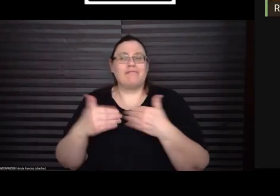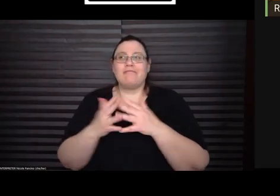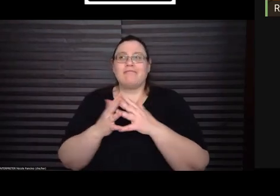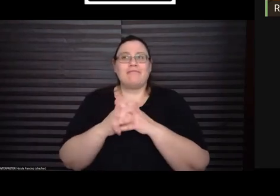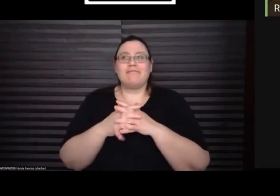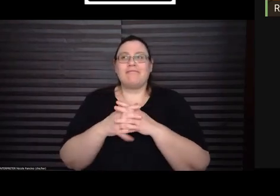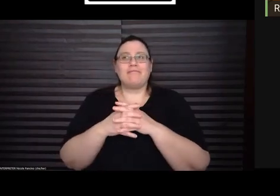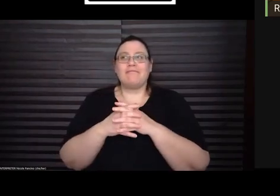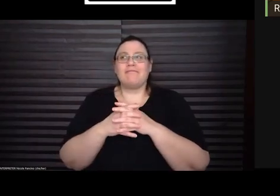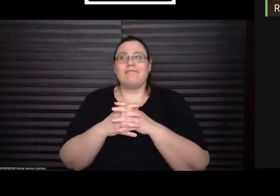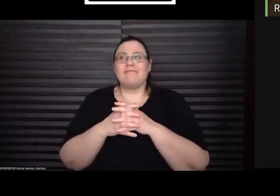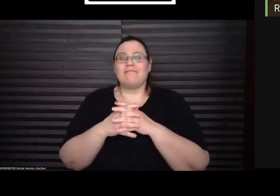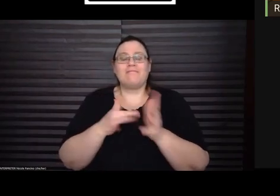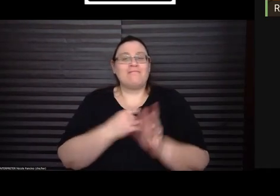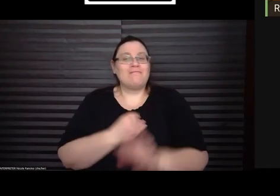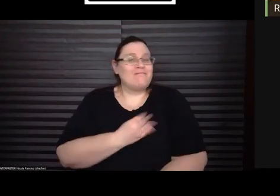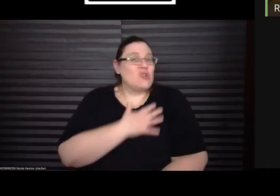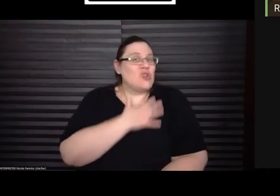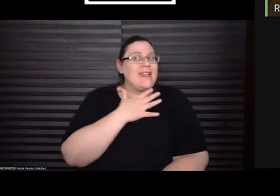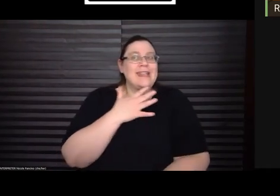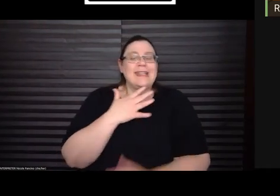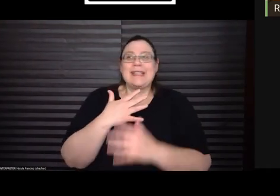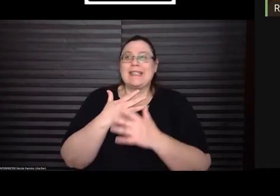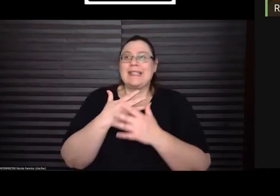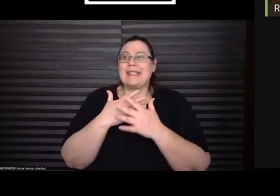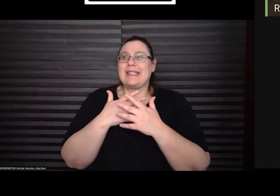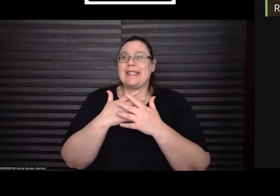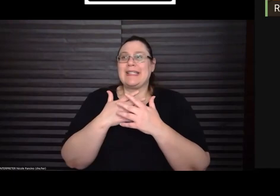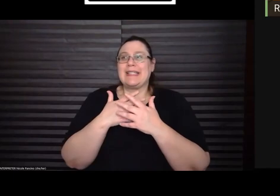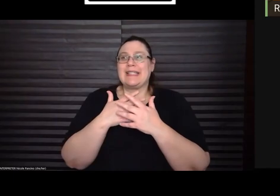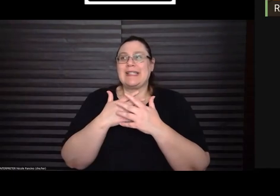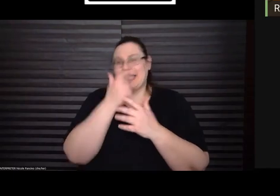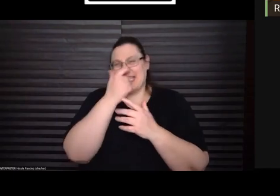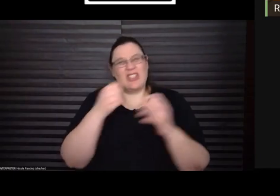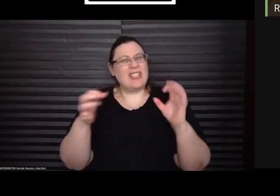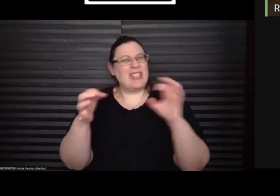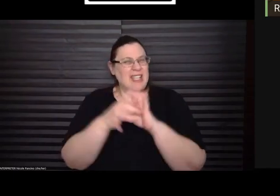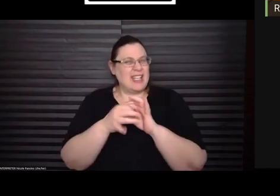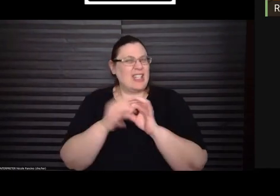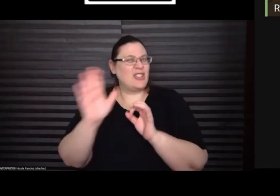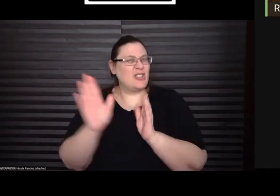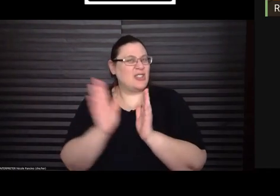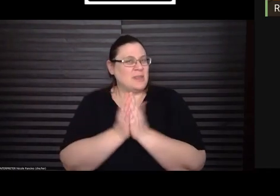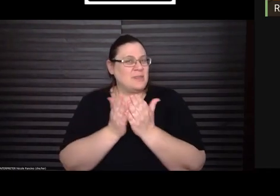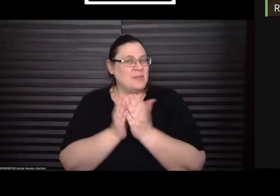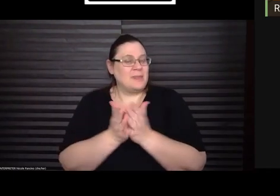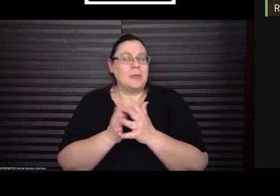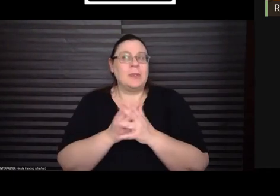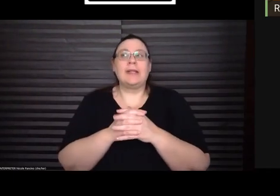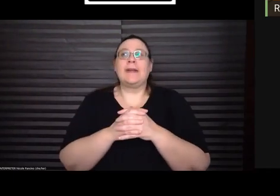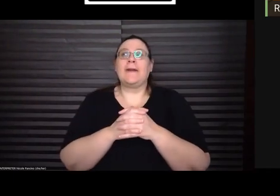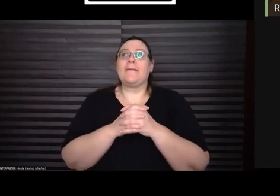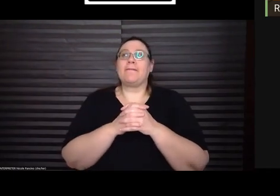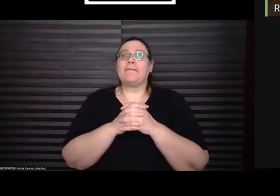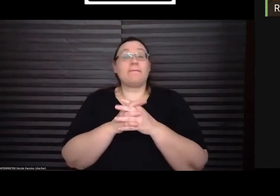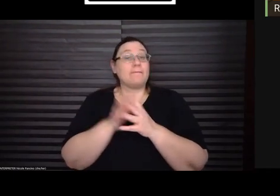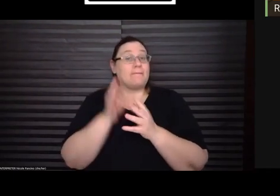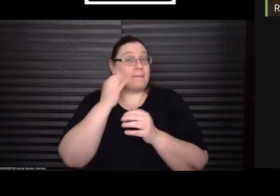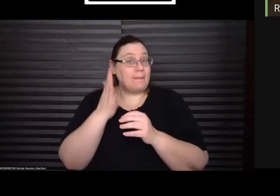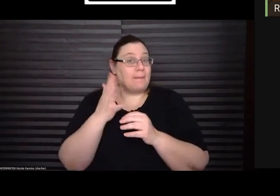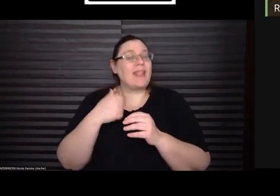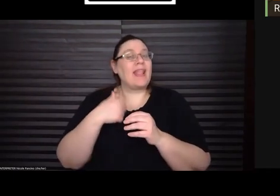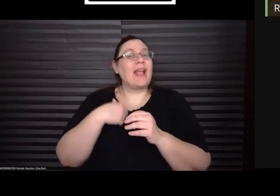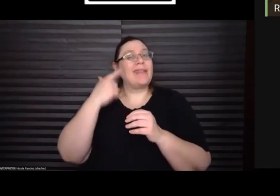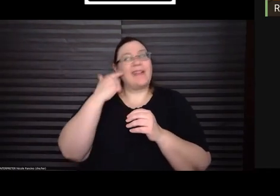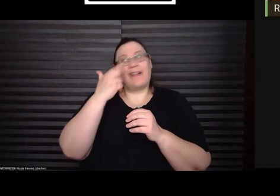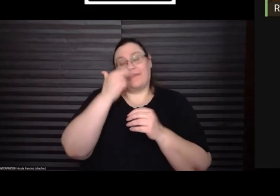It's just so moving, and it's like an interesting connection to your book. But I actually